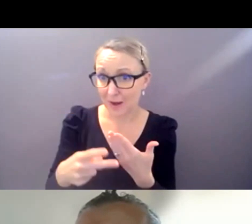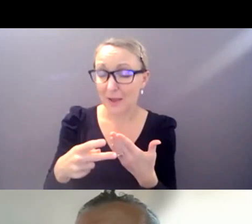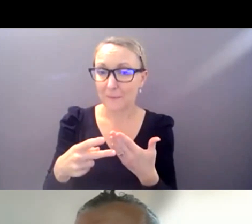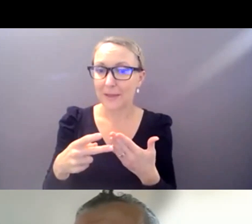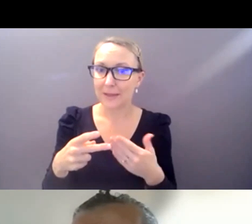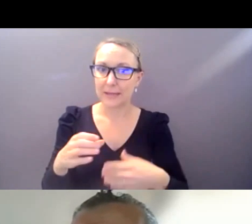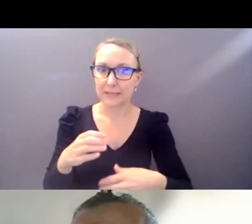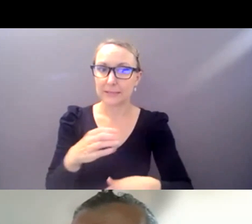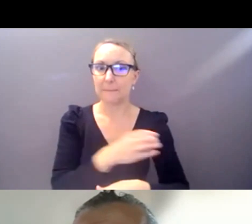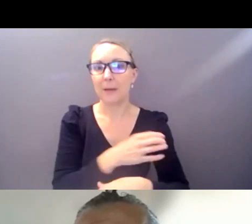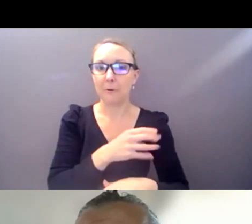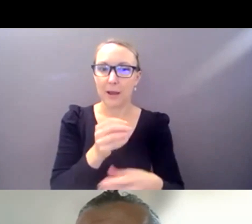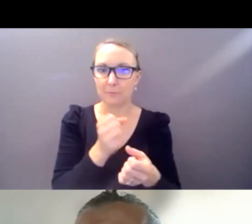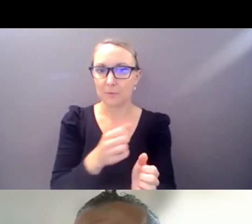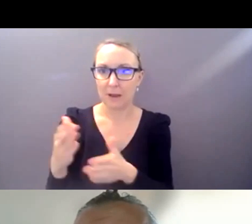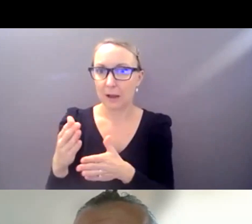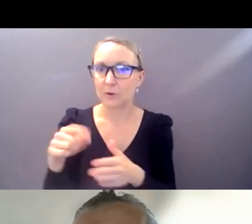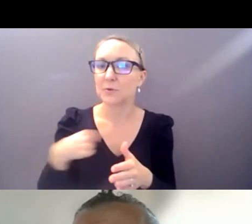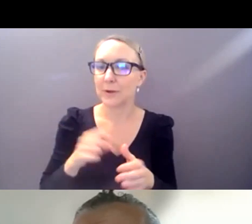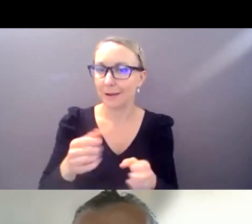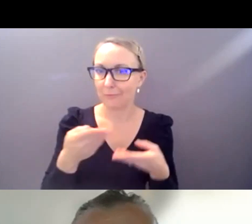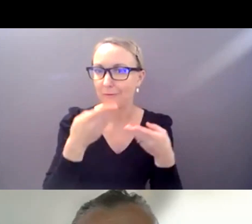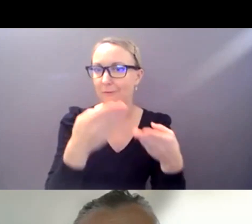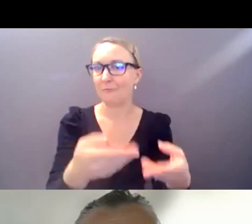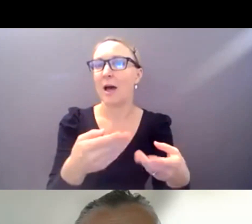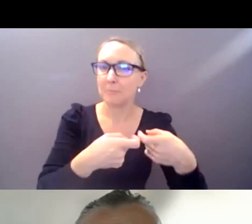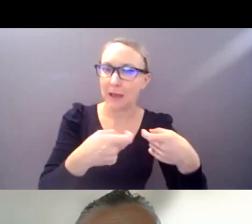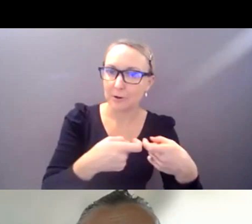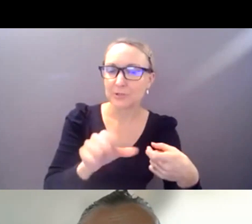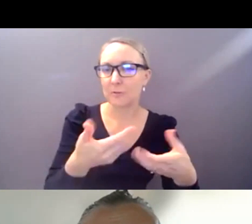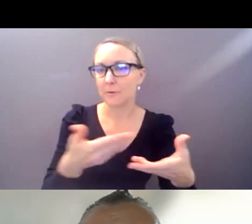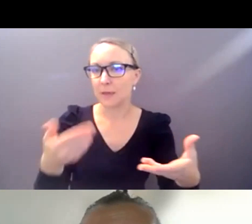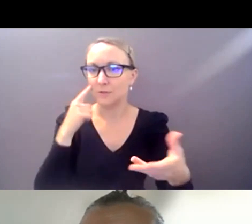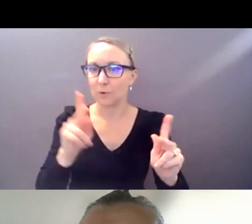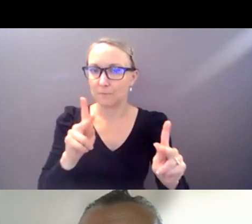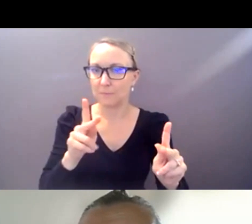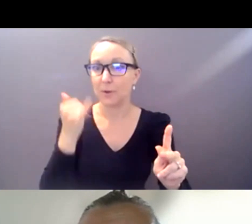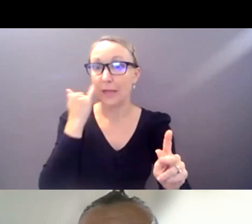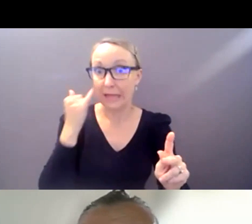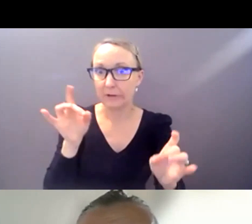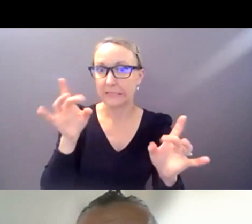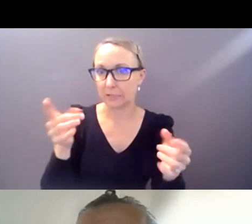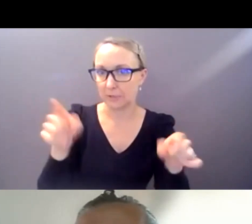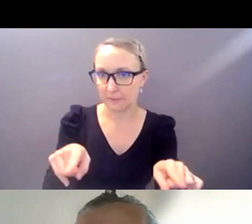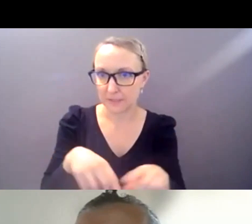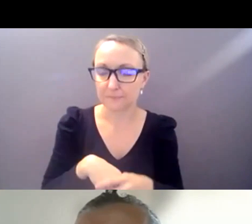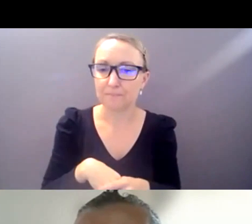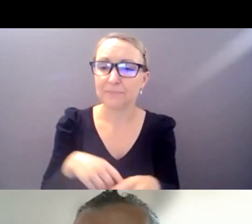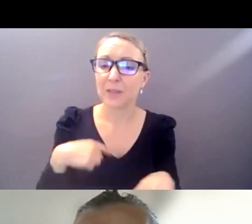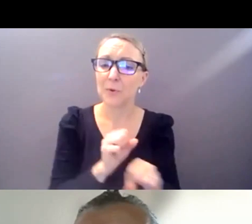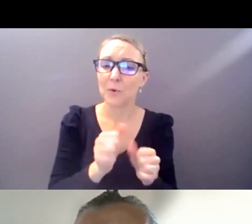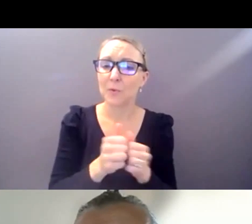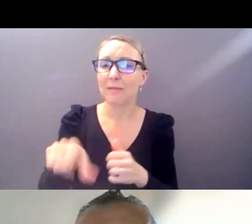provides individuals with high voltage batteries and disaster preparedness training. We work with several other